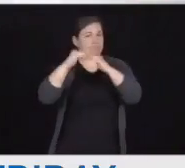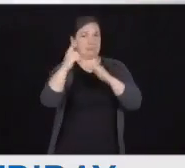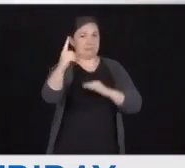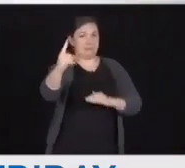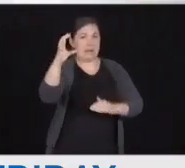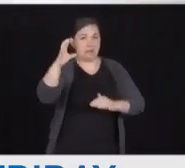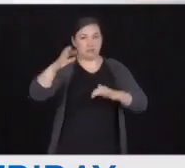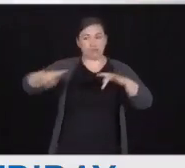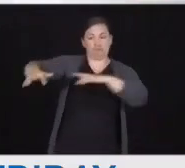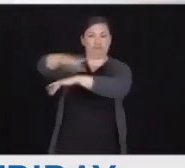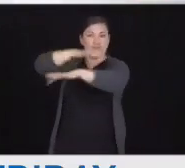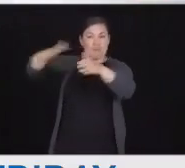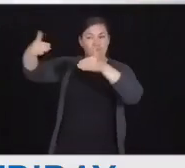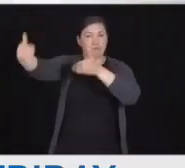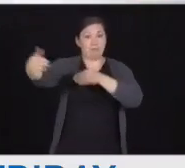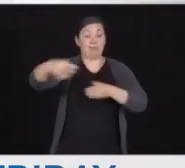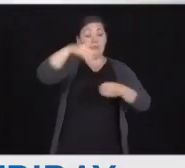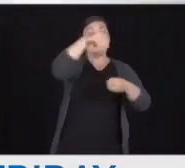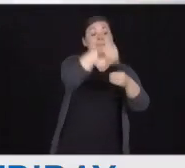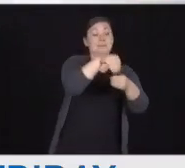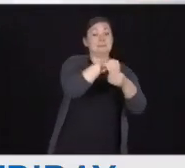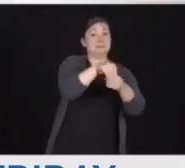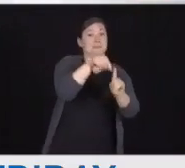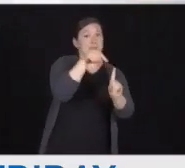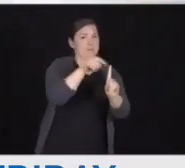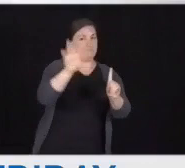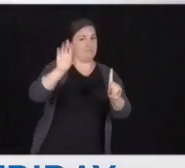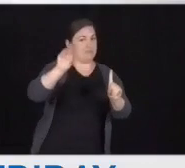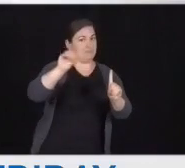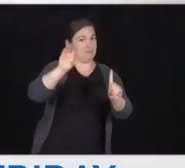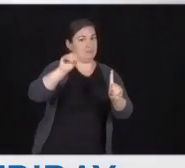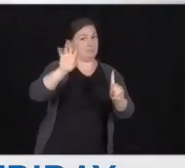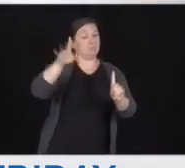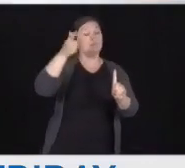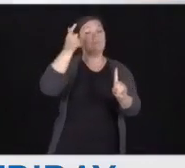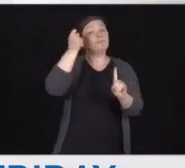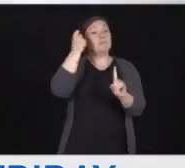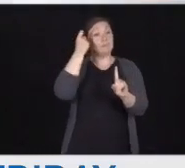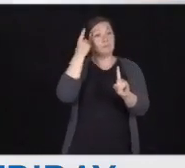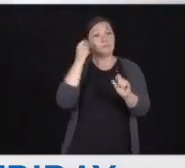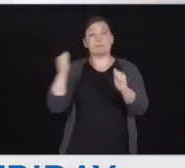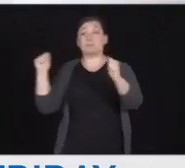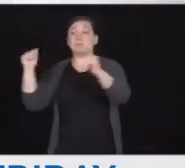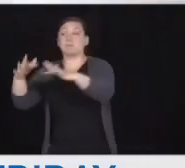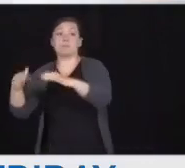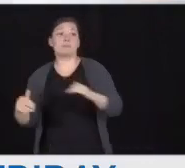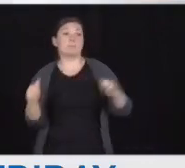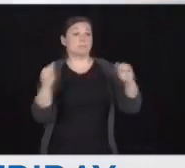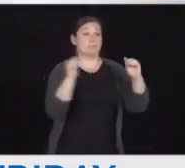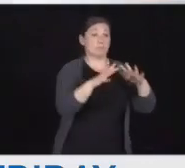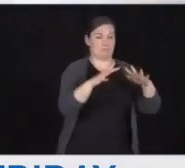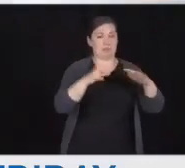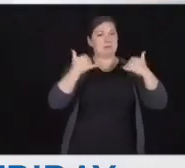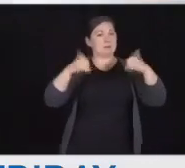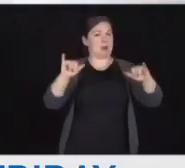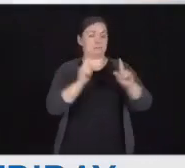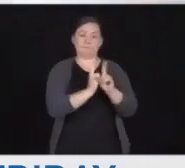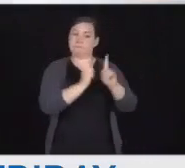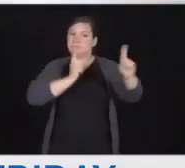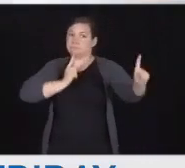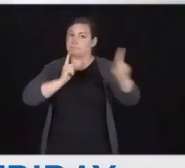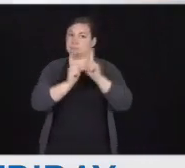glad to announce the following businesses and places will be allowed to open in stage three: dine-in